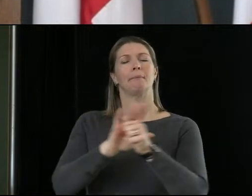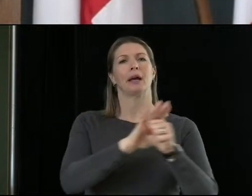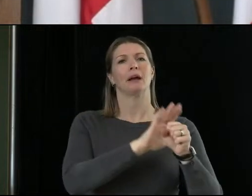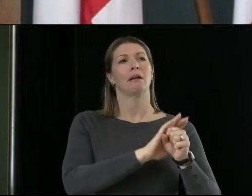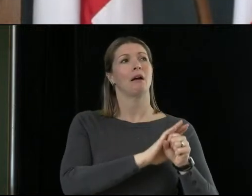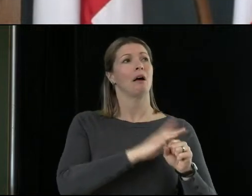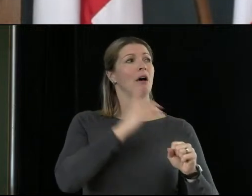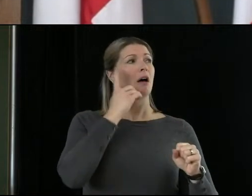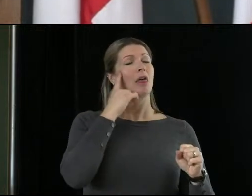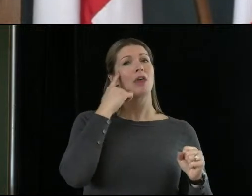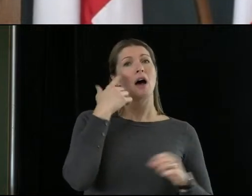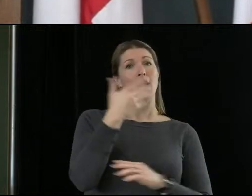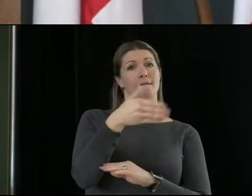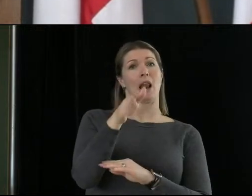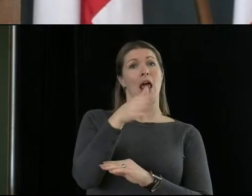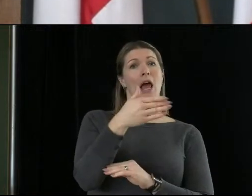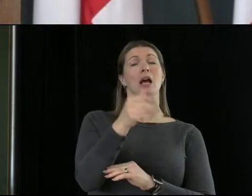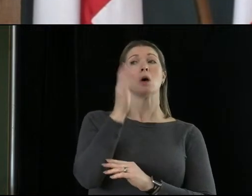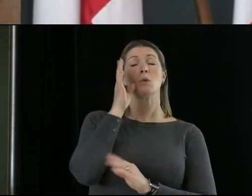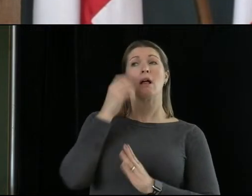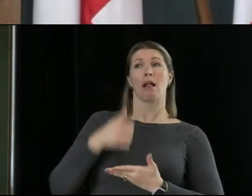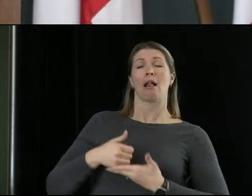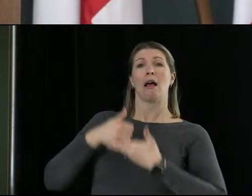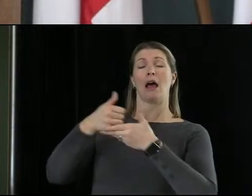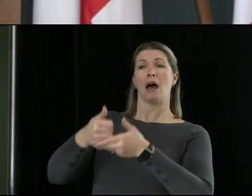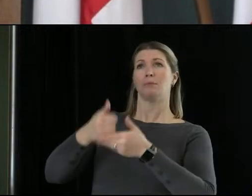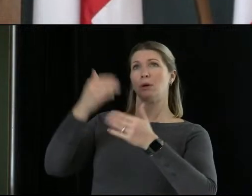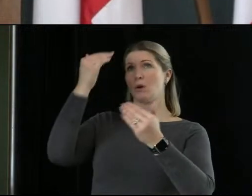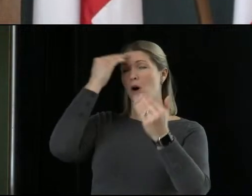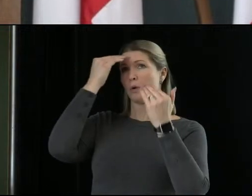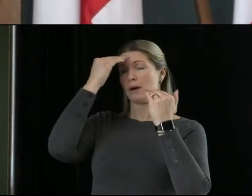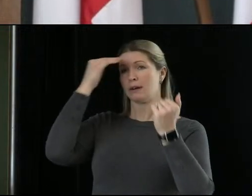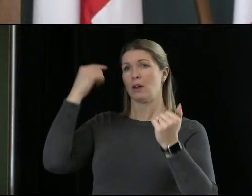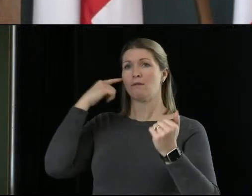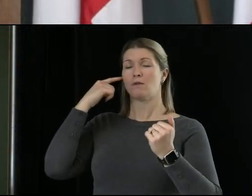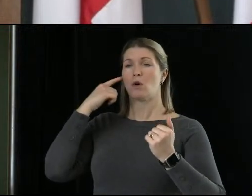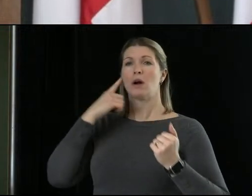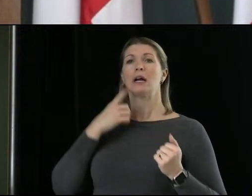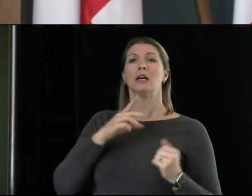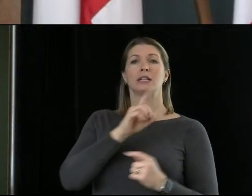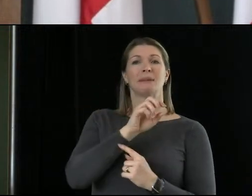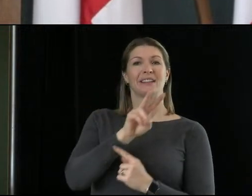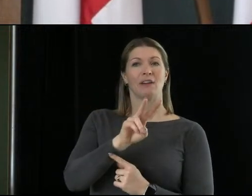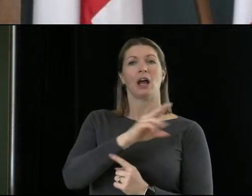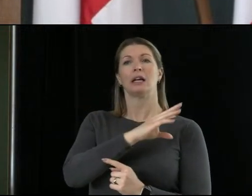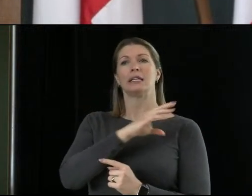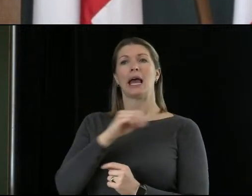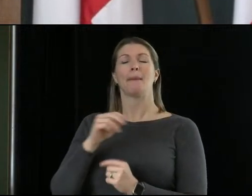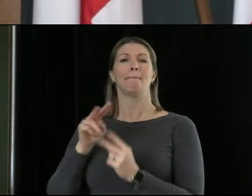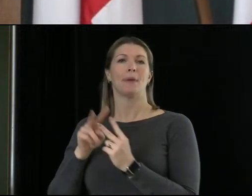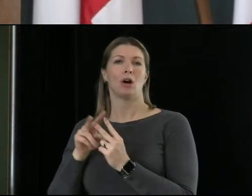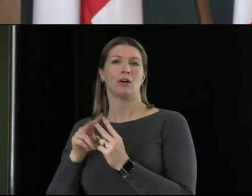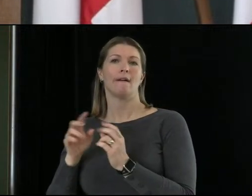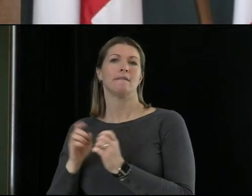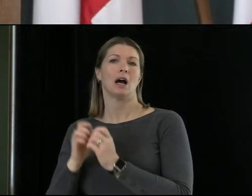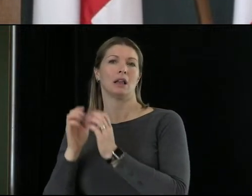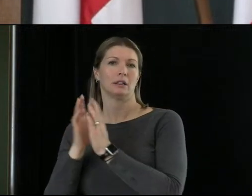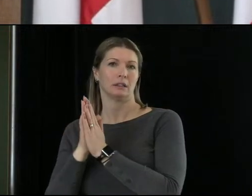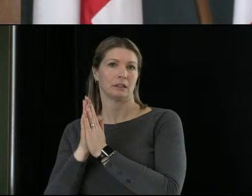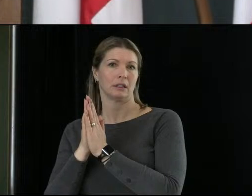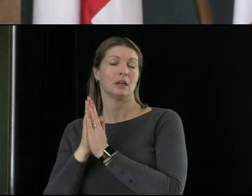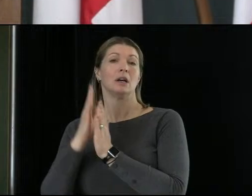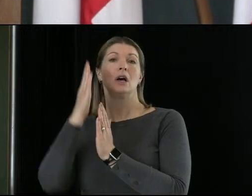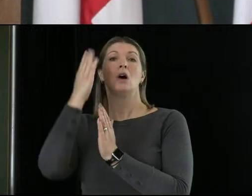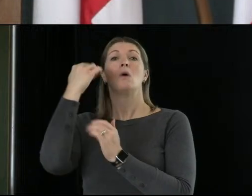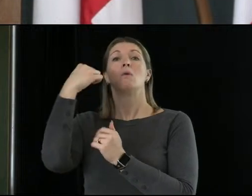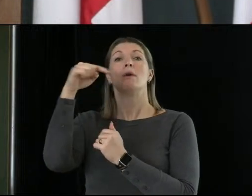bring awareness to domestic and intimate partner violence, and to honor and remember all our loved